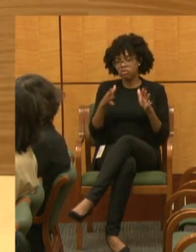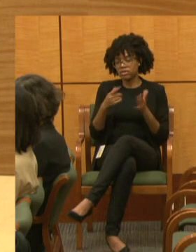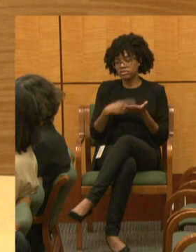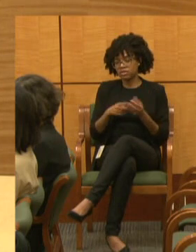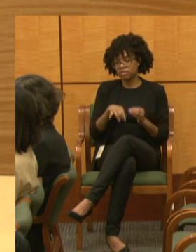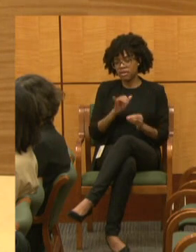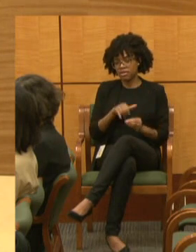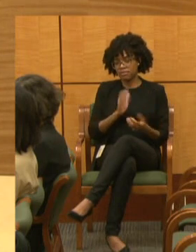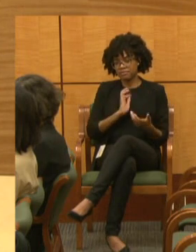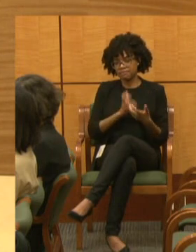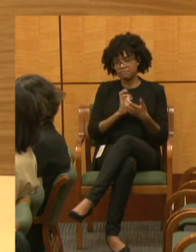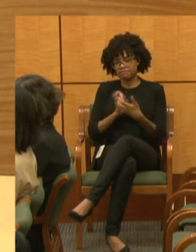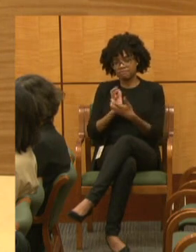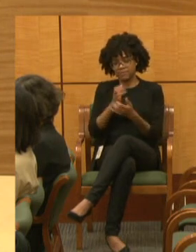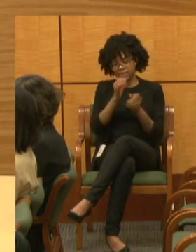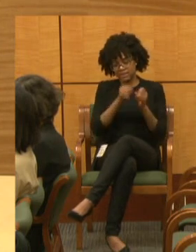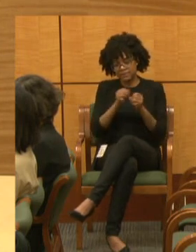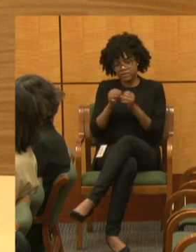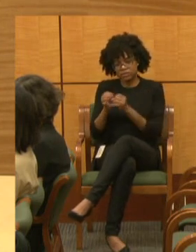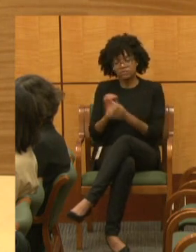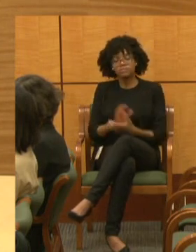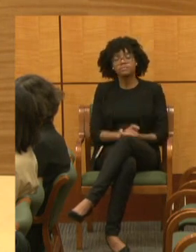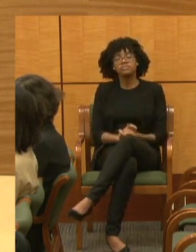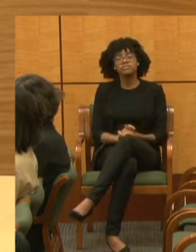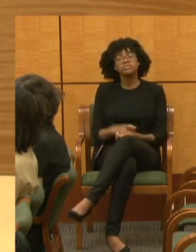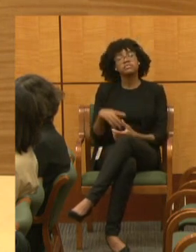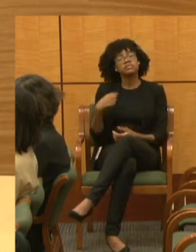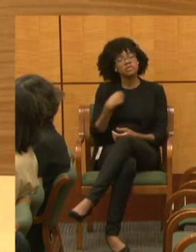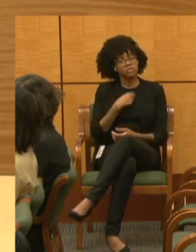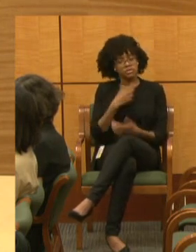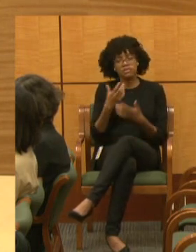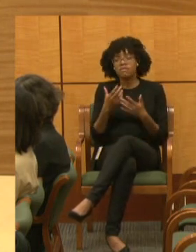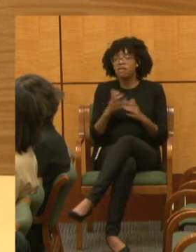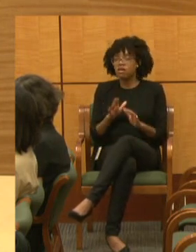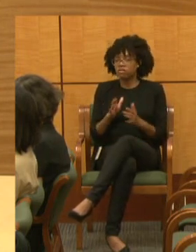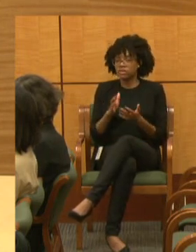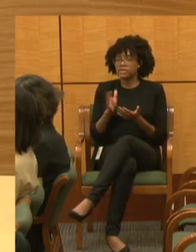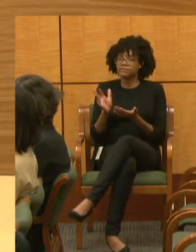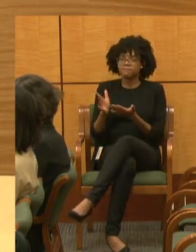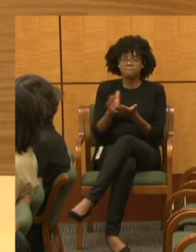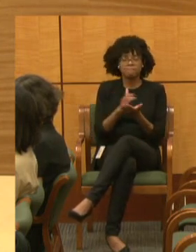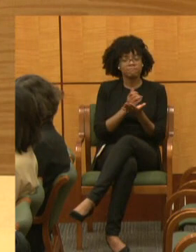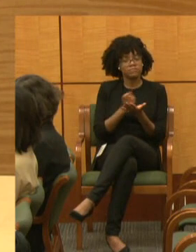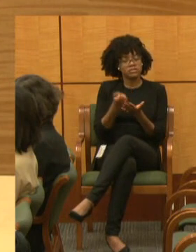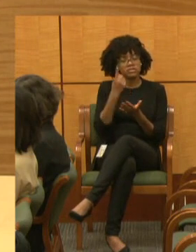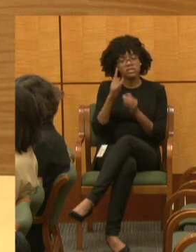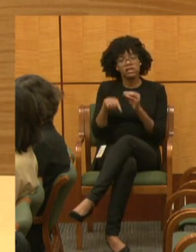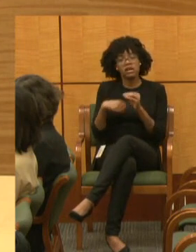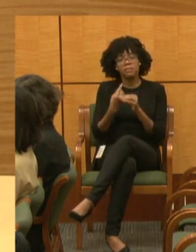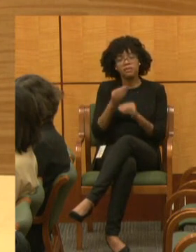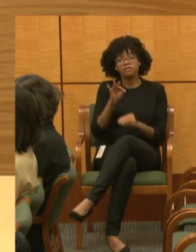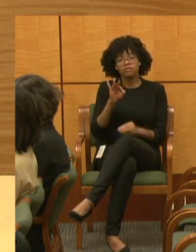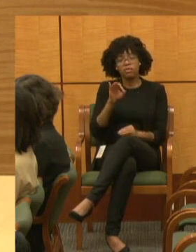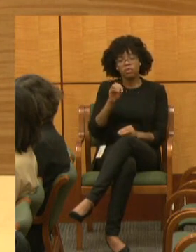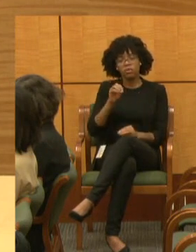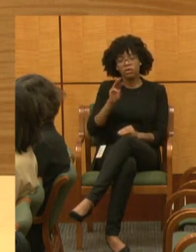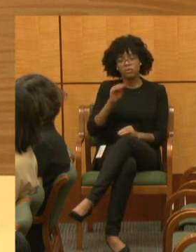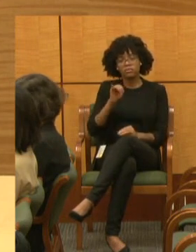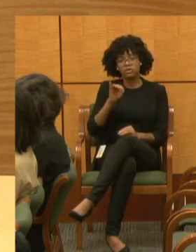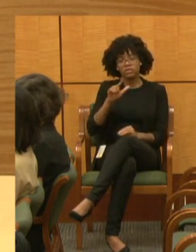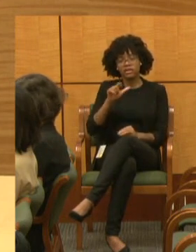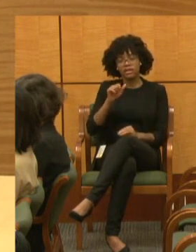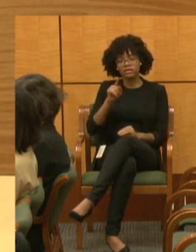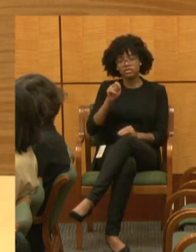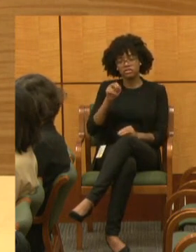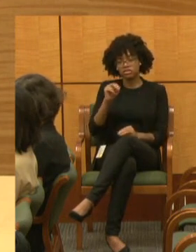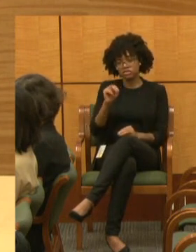developed internally a great understanding of the formulation needs in the marketplace and the aspects of risk associated